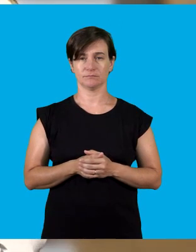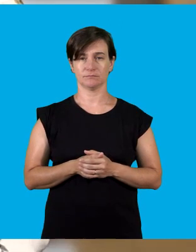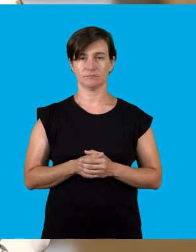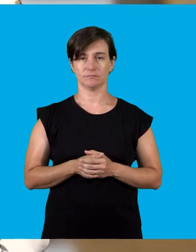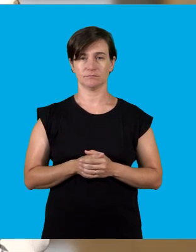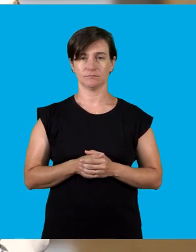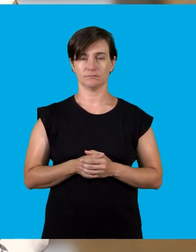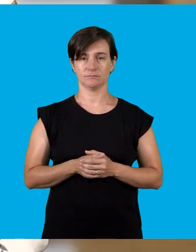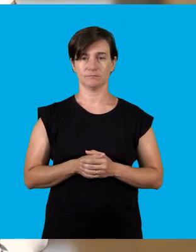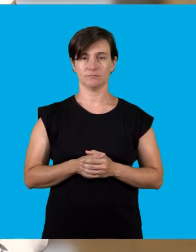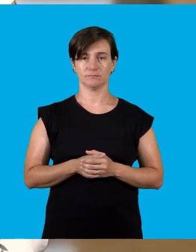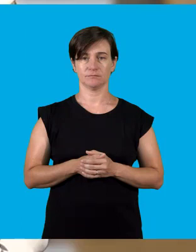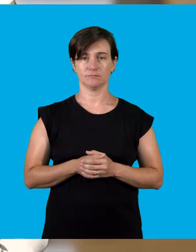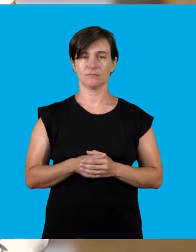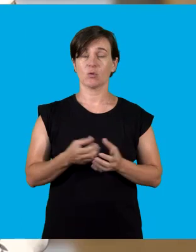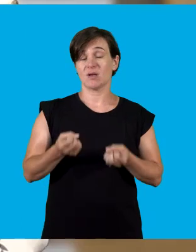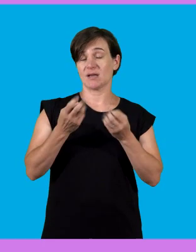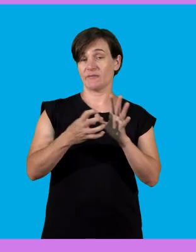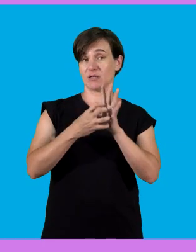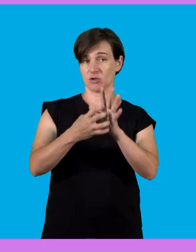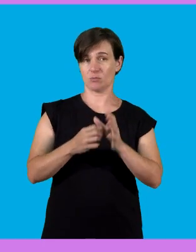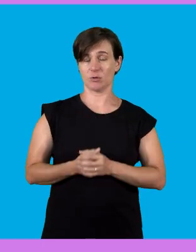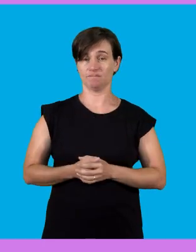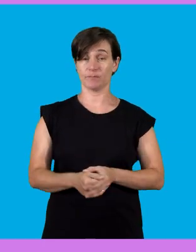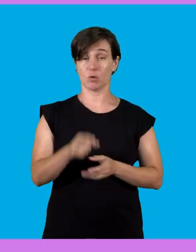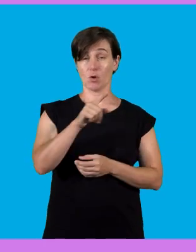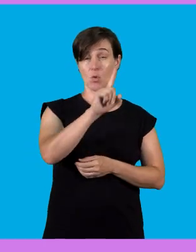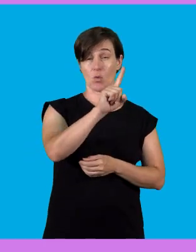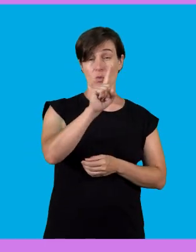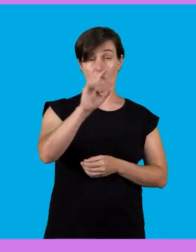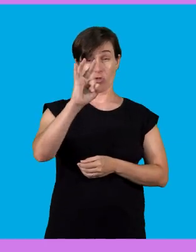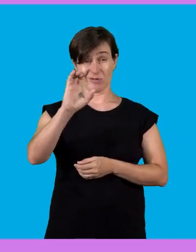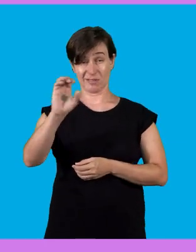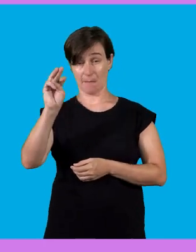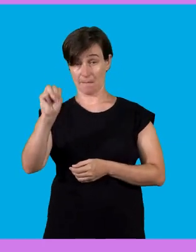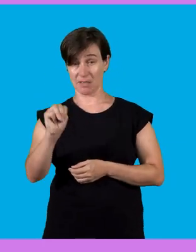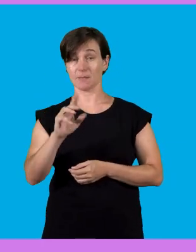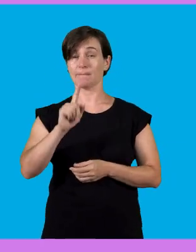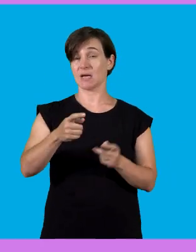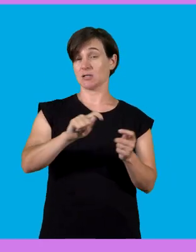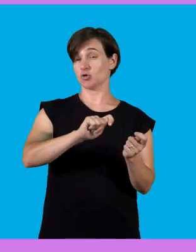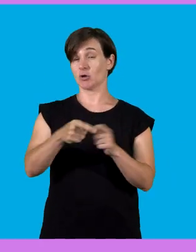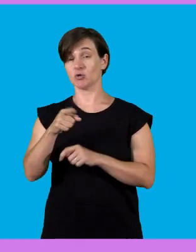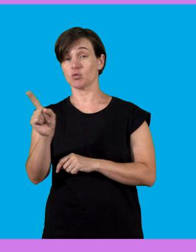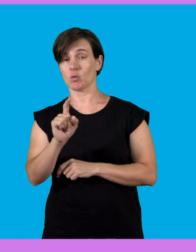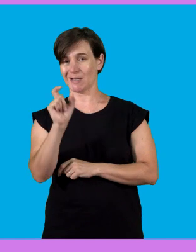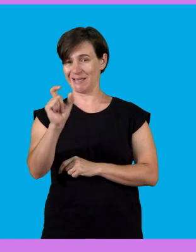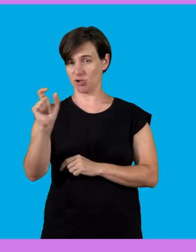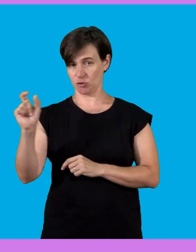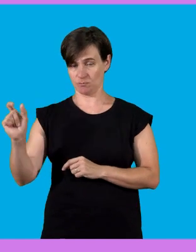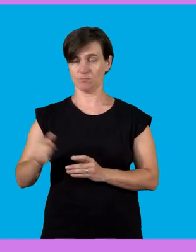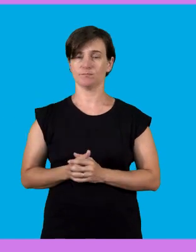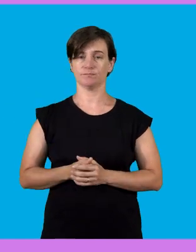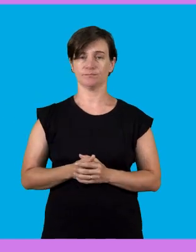Let's look at an example. Convert 113 centimeters